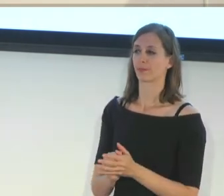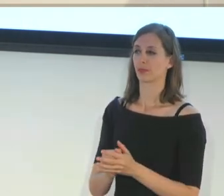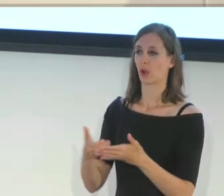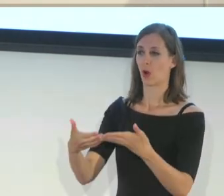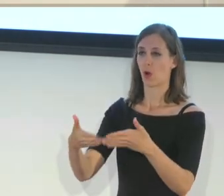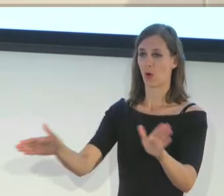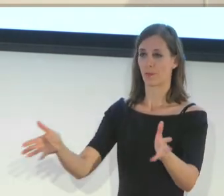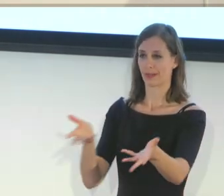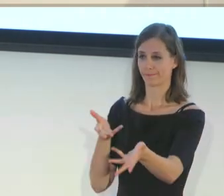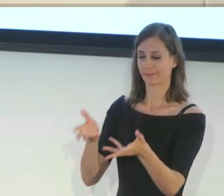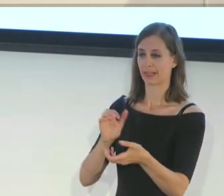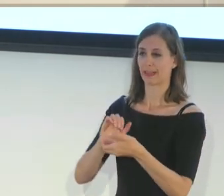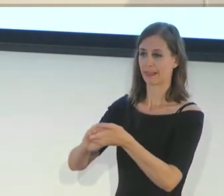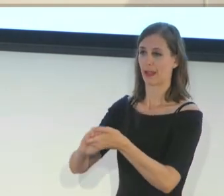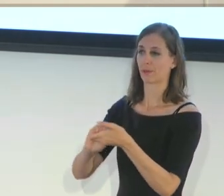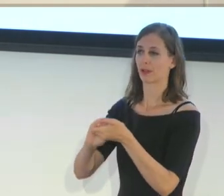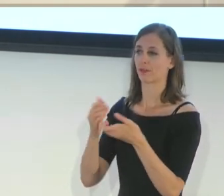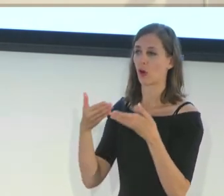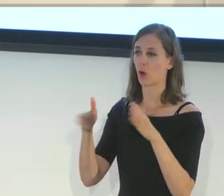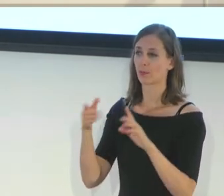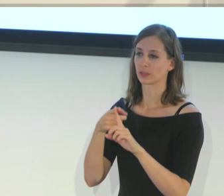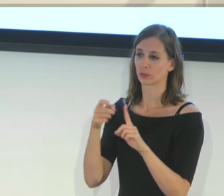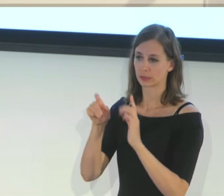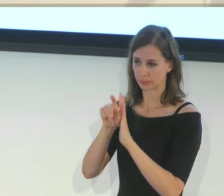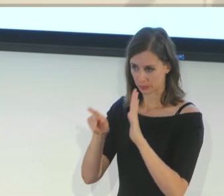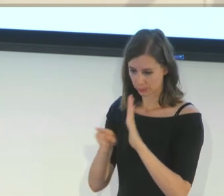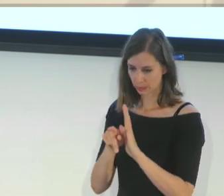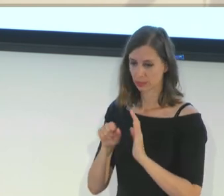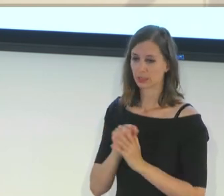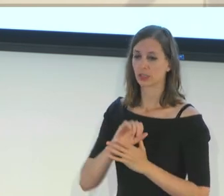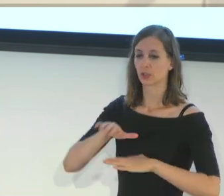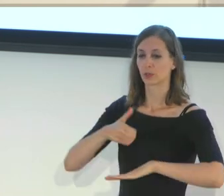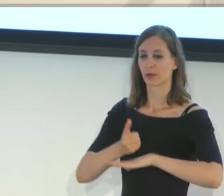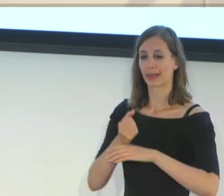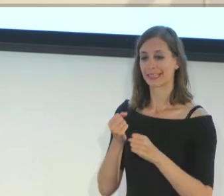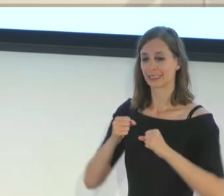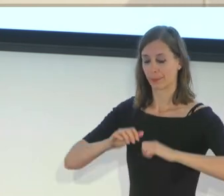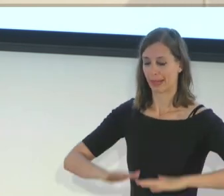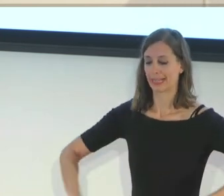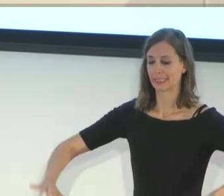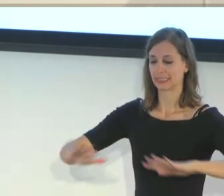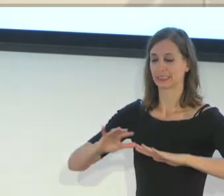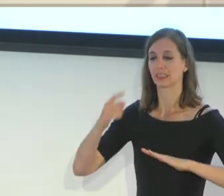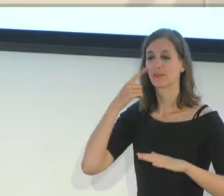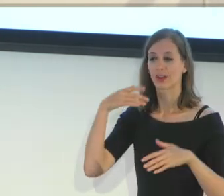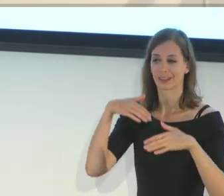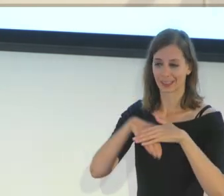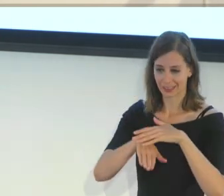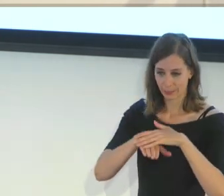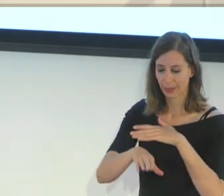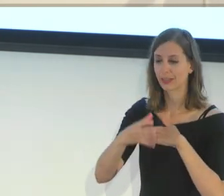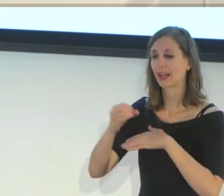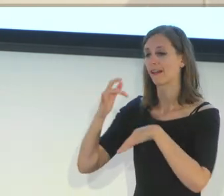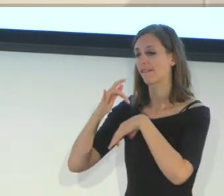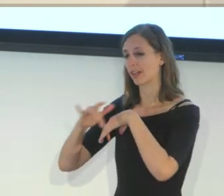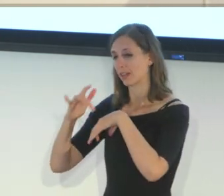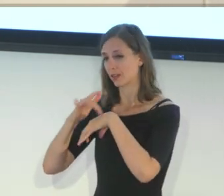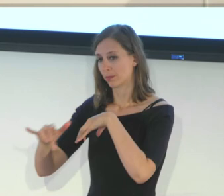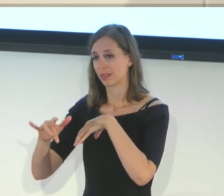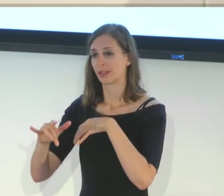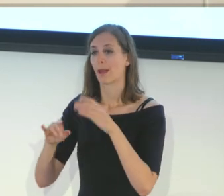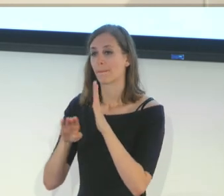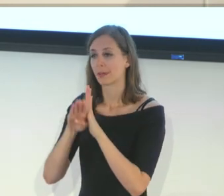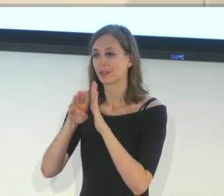open source principles to create space for increasing the accessibility and availability of building